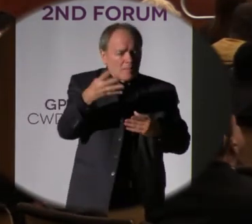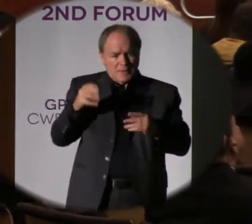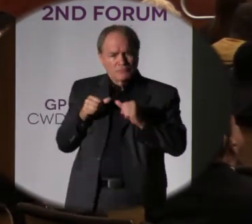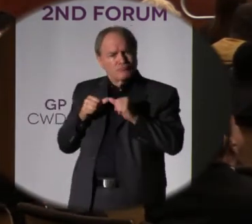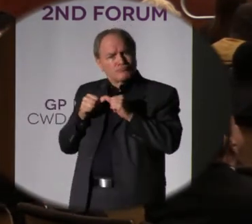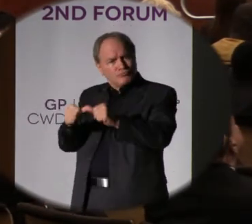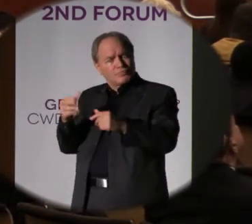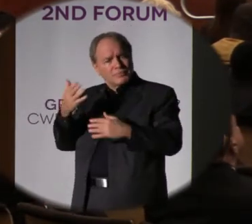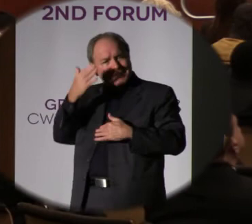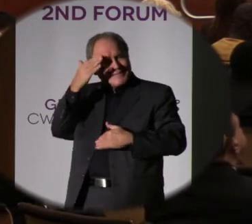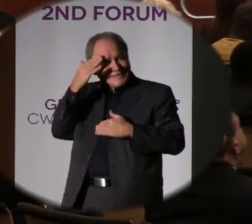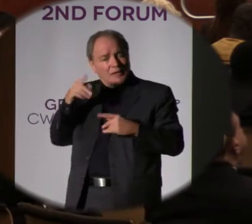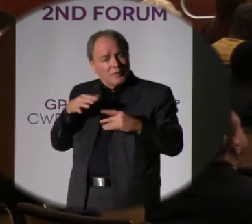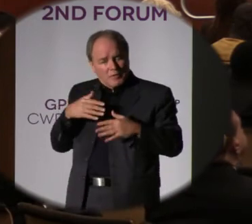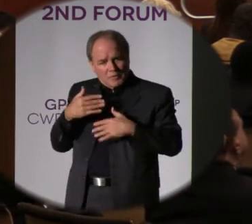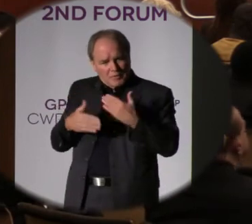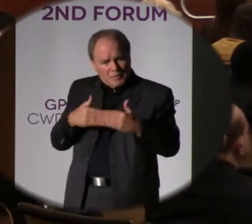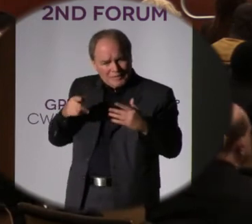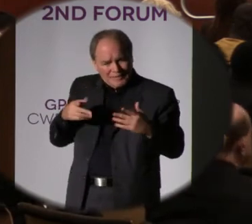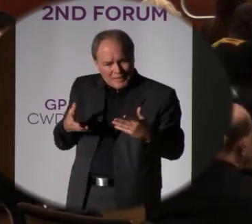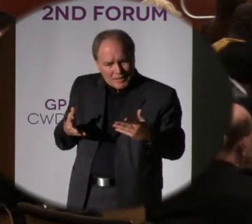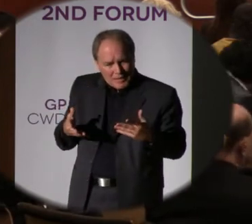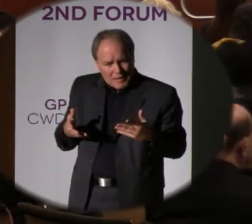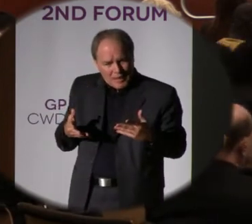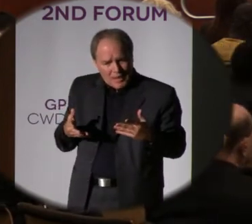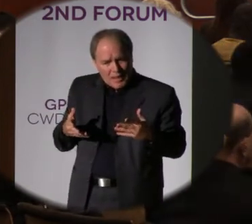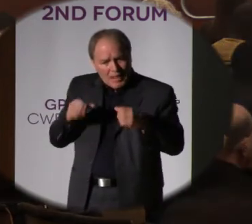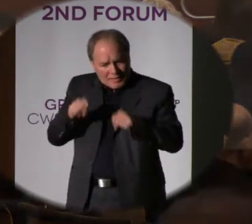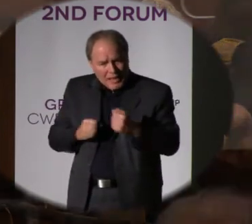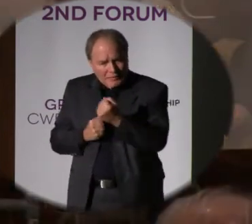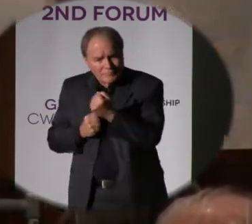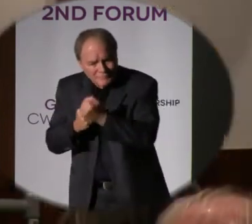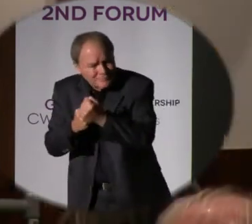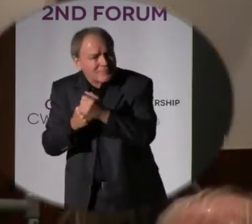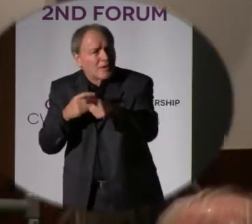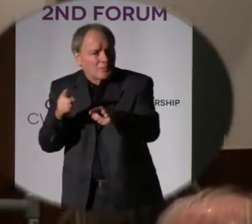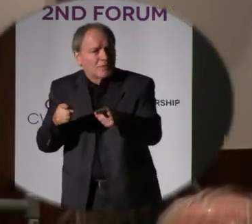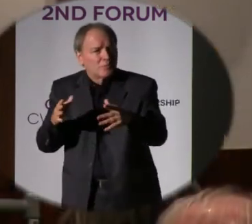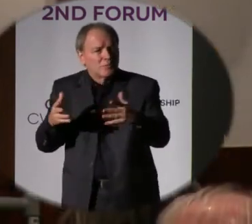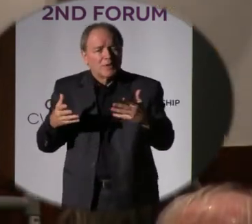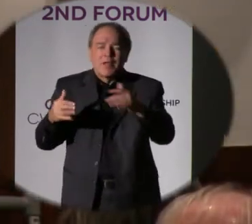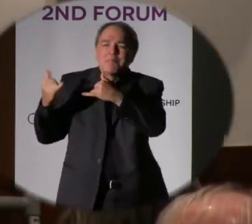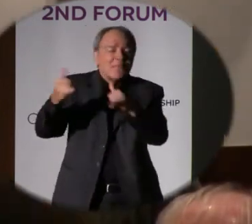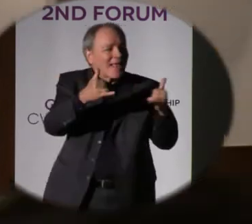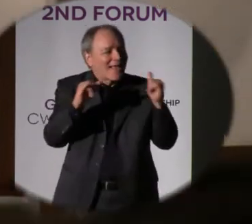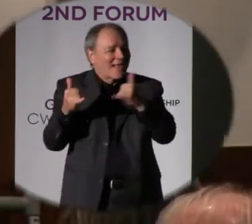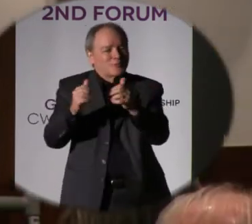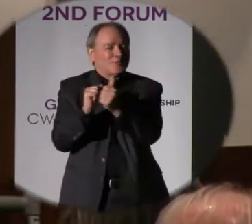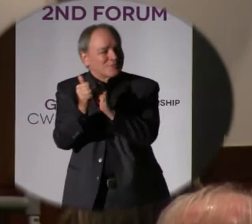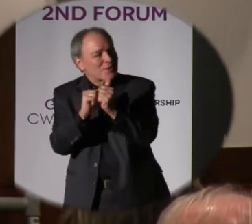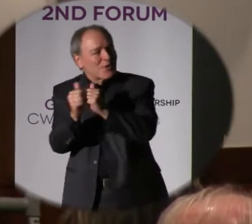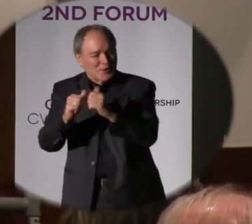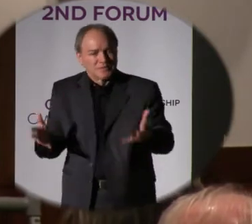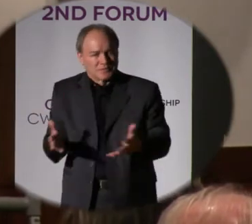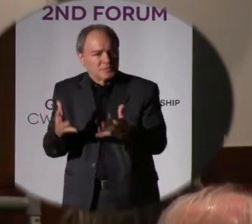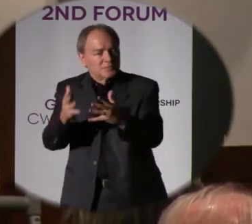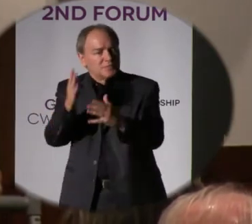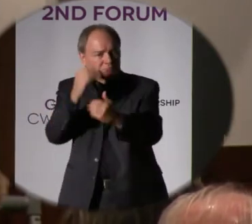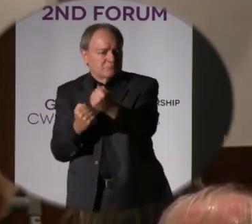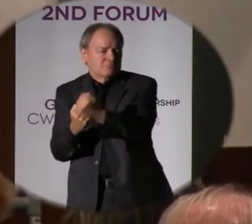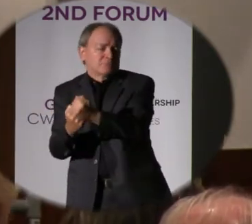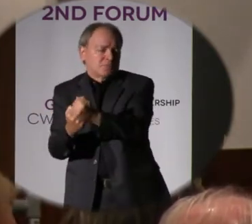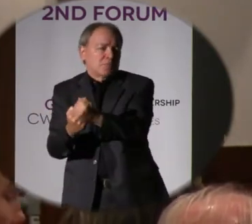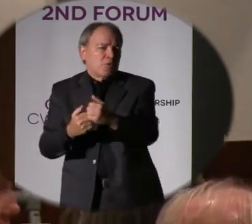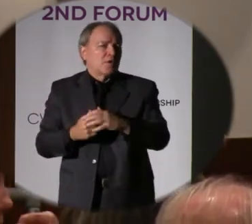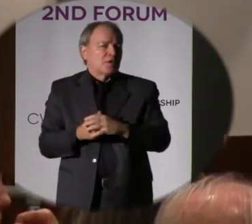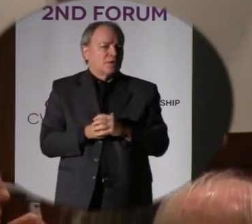play can help us to reduce NCDs. I will pass this over to my colleague, who will say just a few words as well.